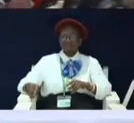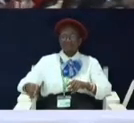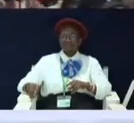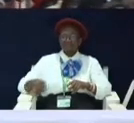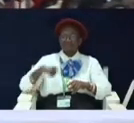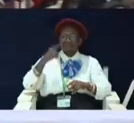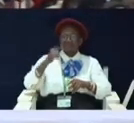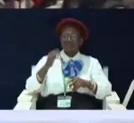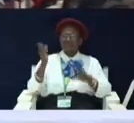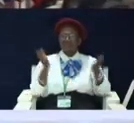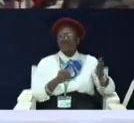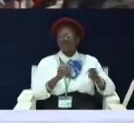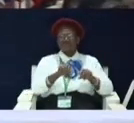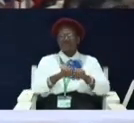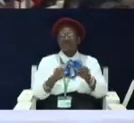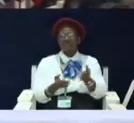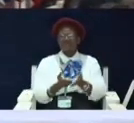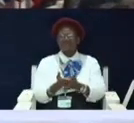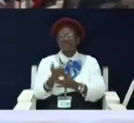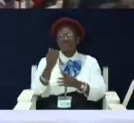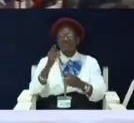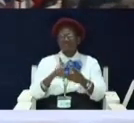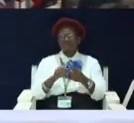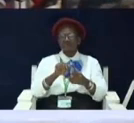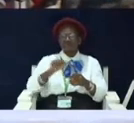brought breakthrough to a nation.